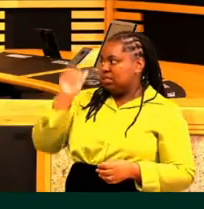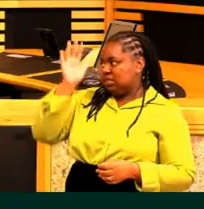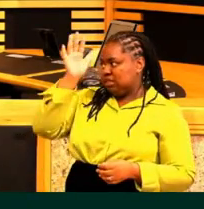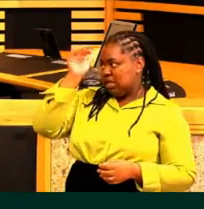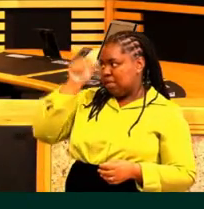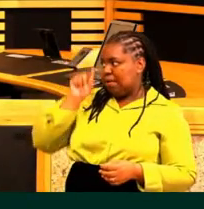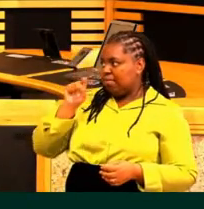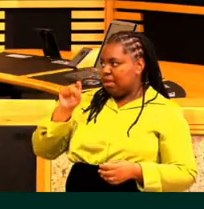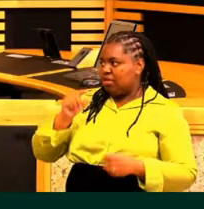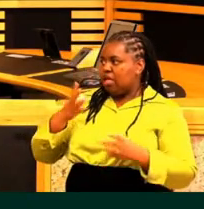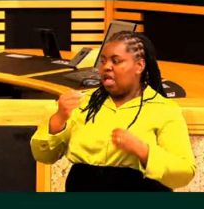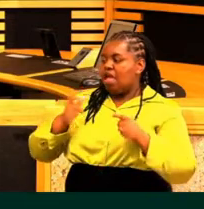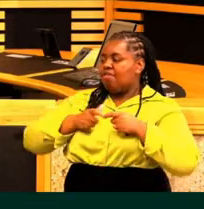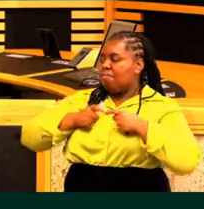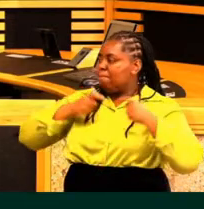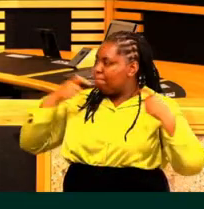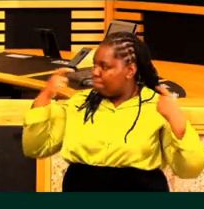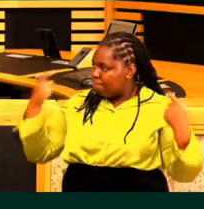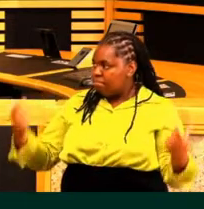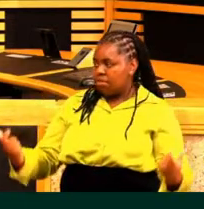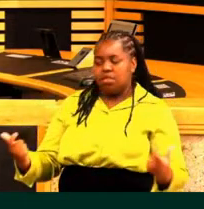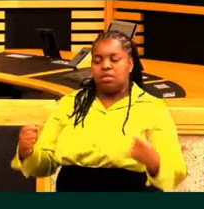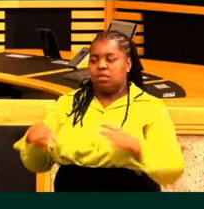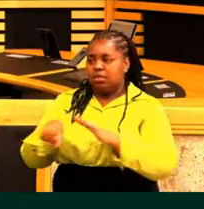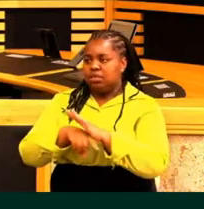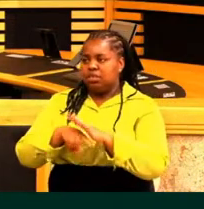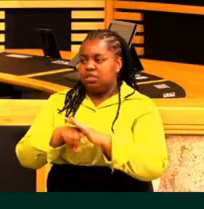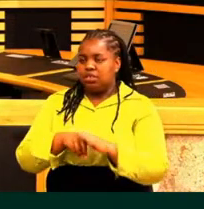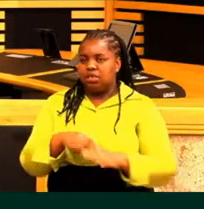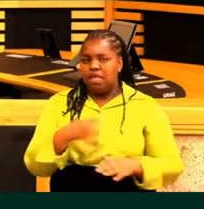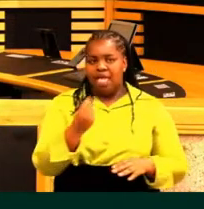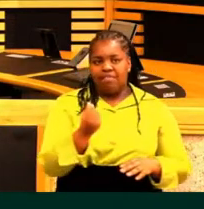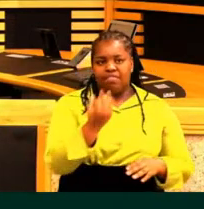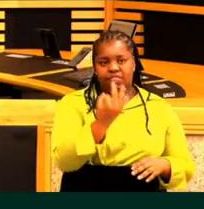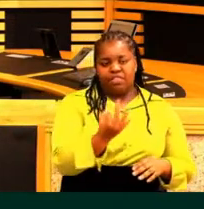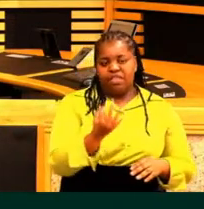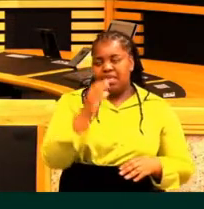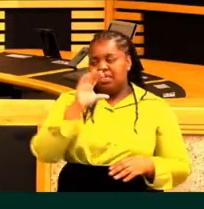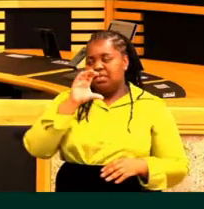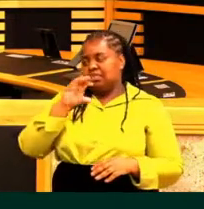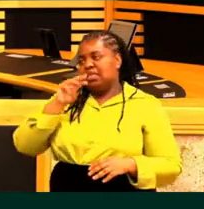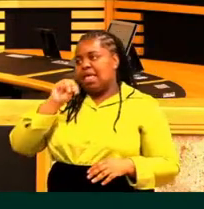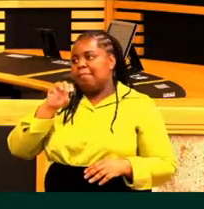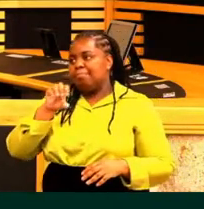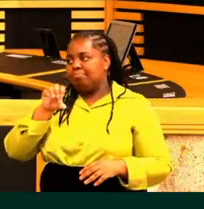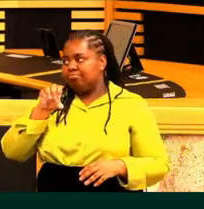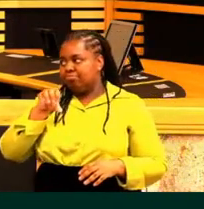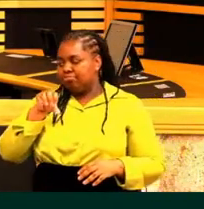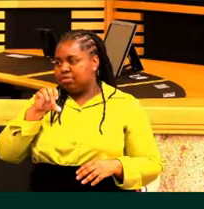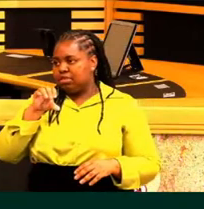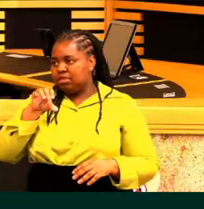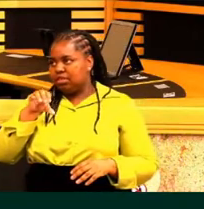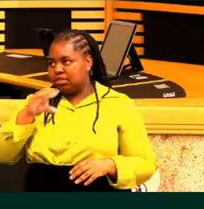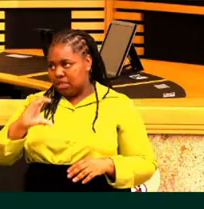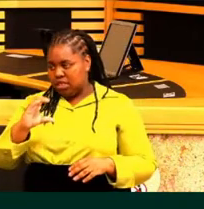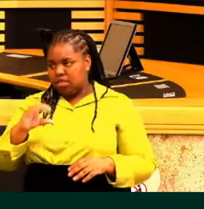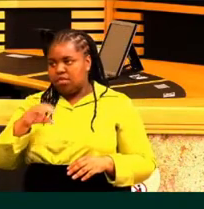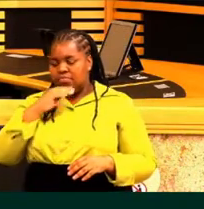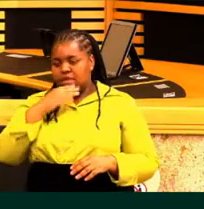such a huge district with three cmc's a grahamstown CMC your graphics